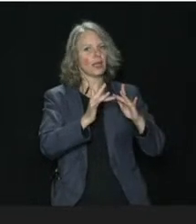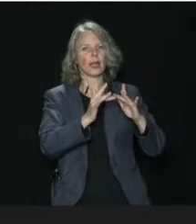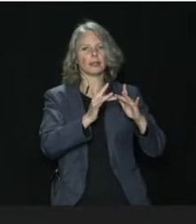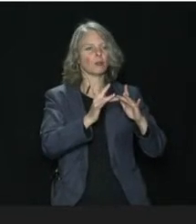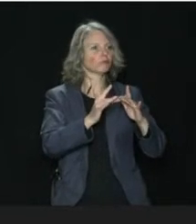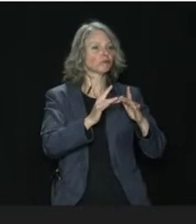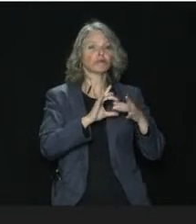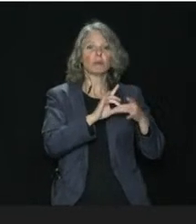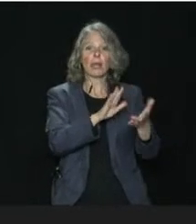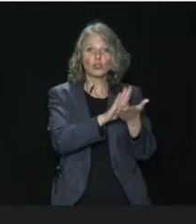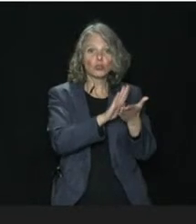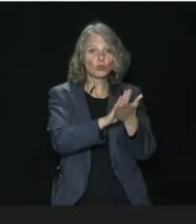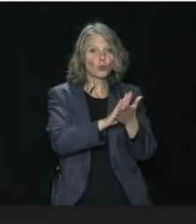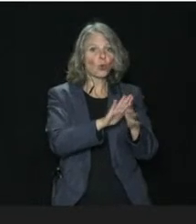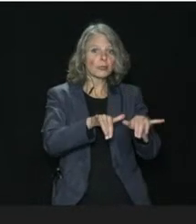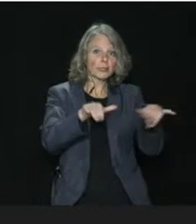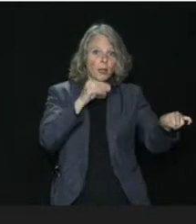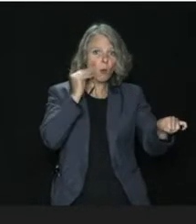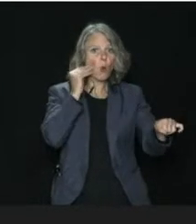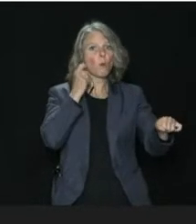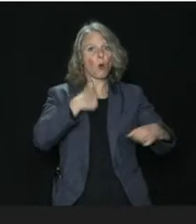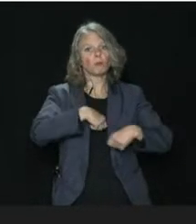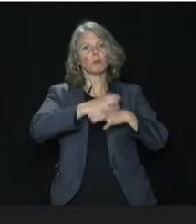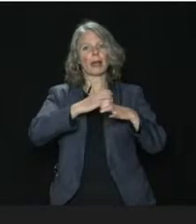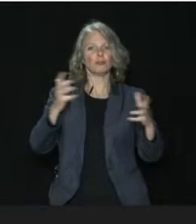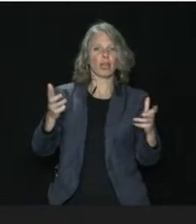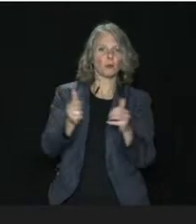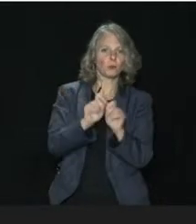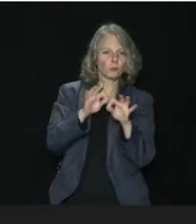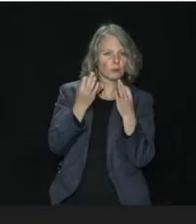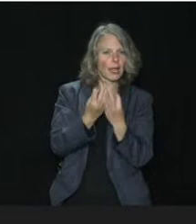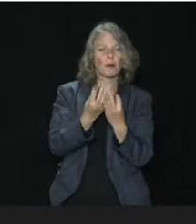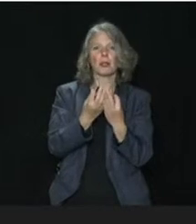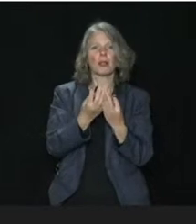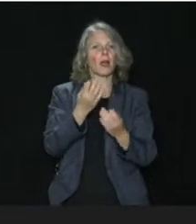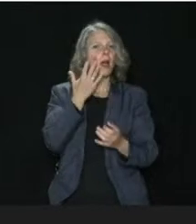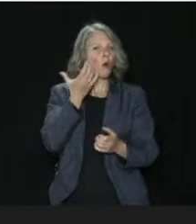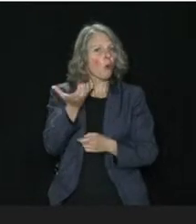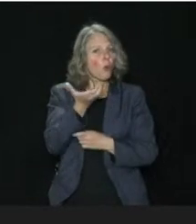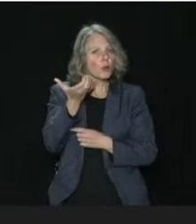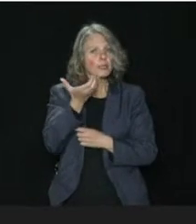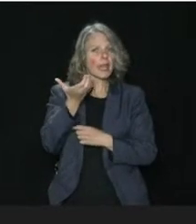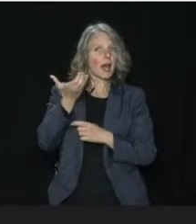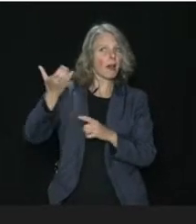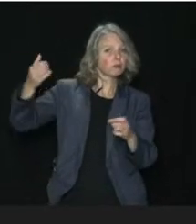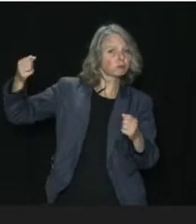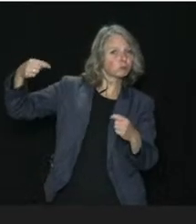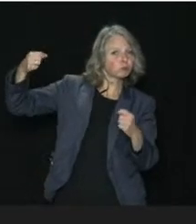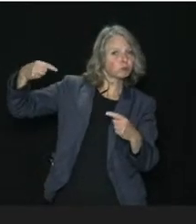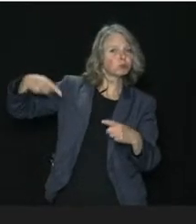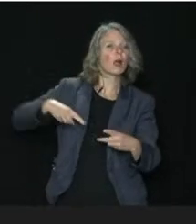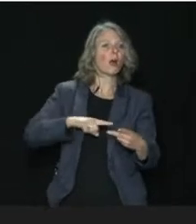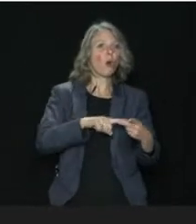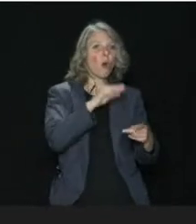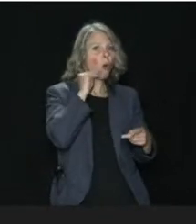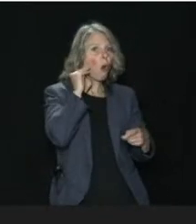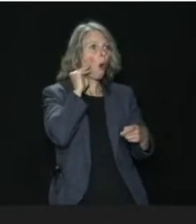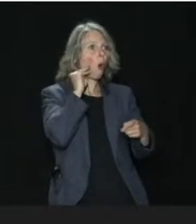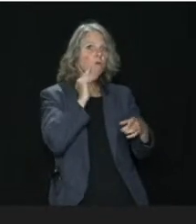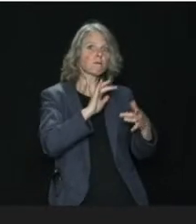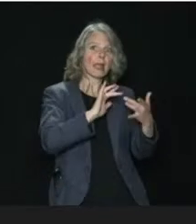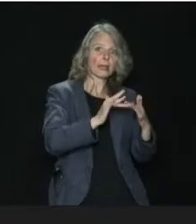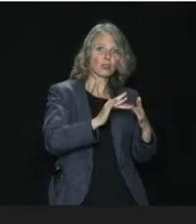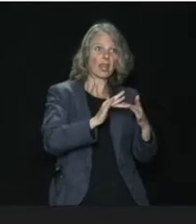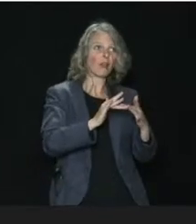school, work, or to talk to their families. A cell package or Wi-Fi connection at home is not a luxury, it is